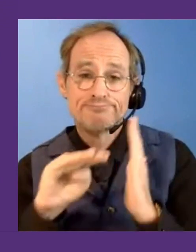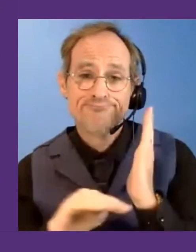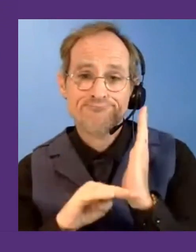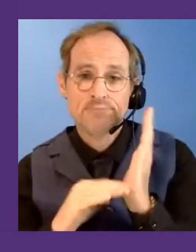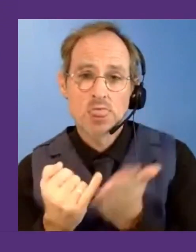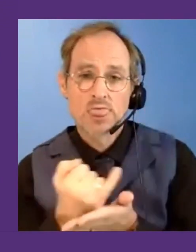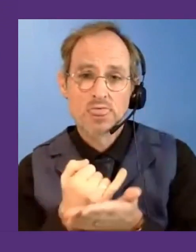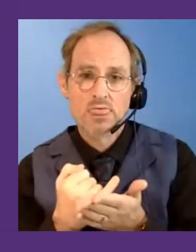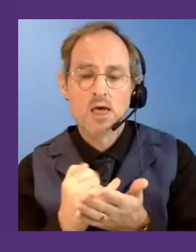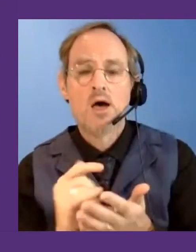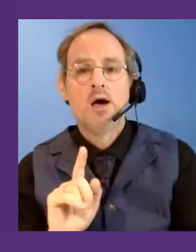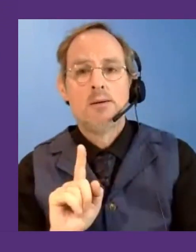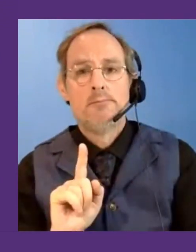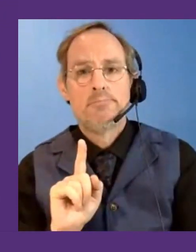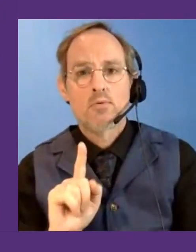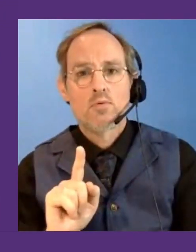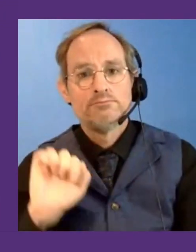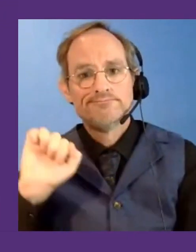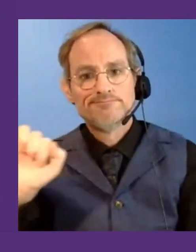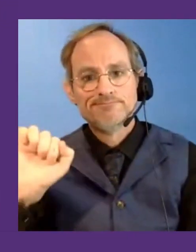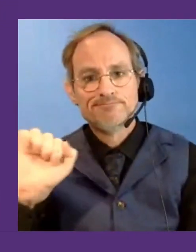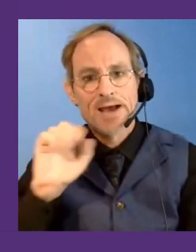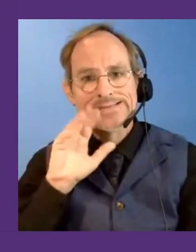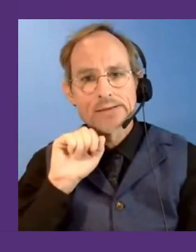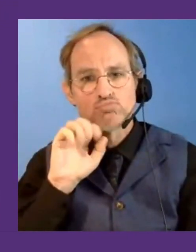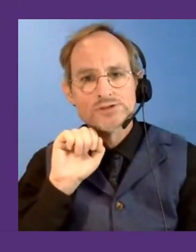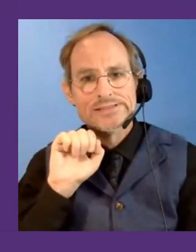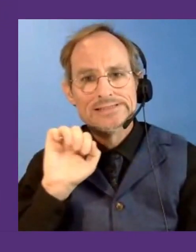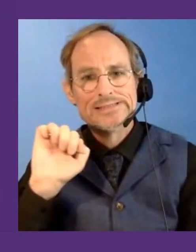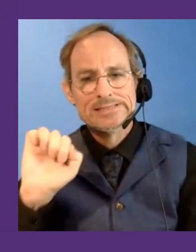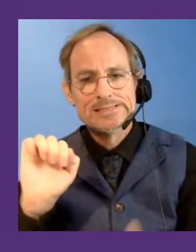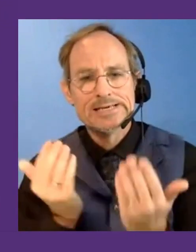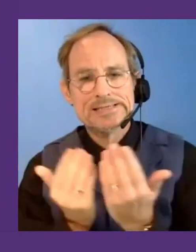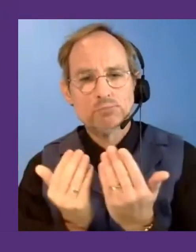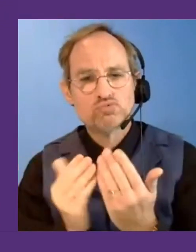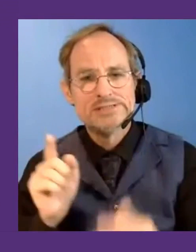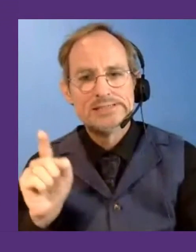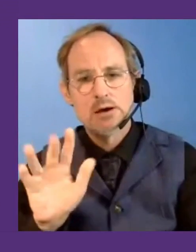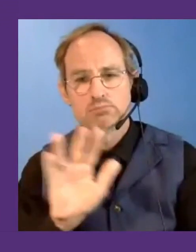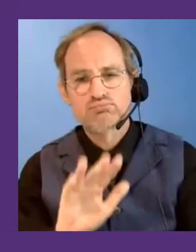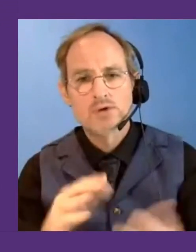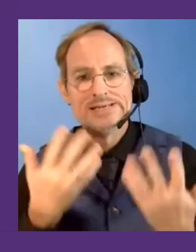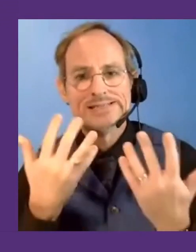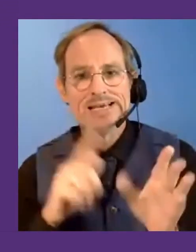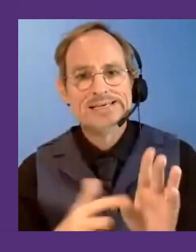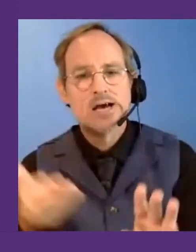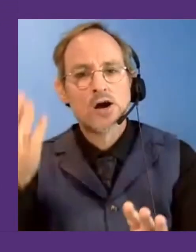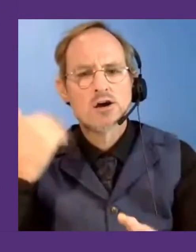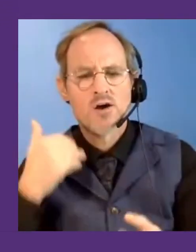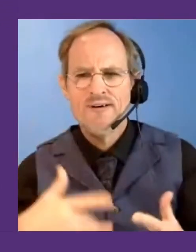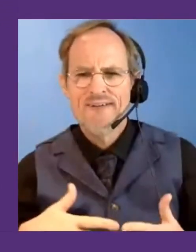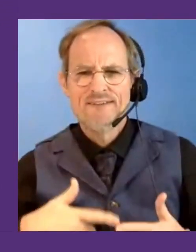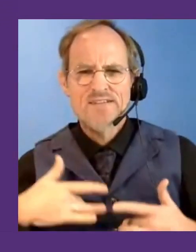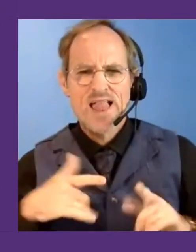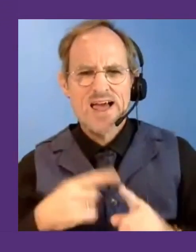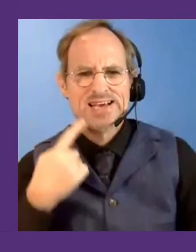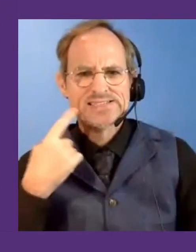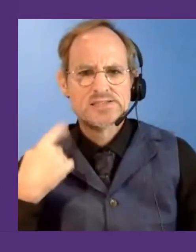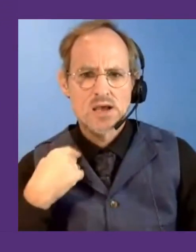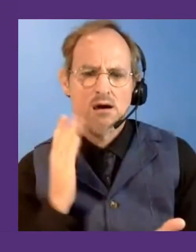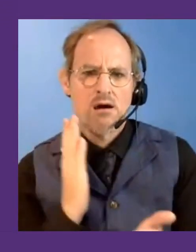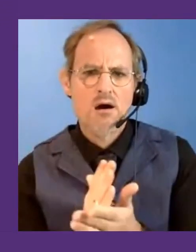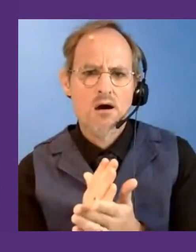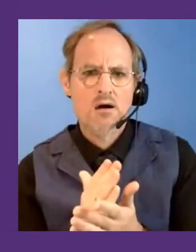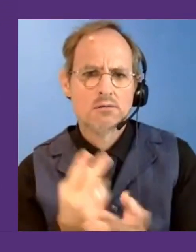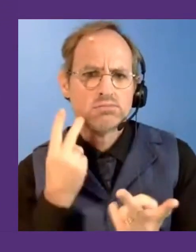lot from what Sainsbury's did for the Paralympics back 10 years ago. It feels like yesterday, but it's 10 years ago. And that